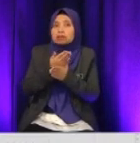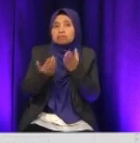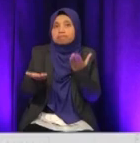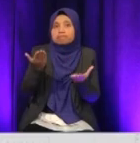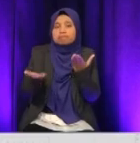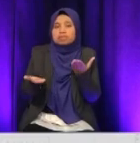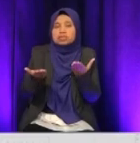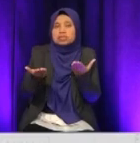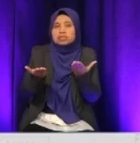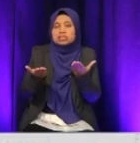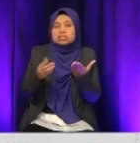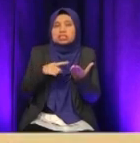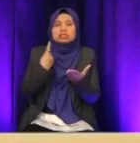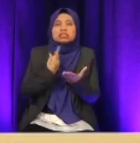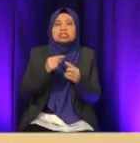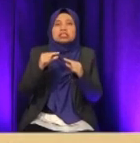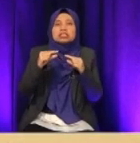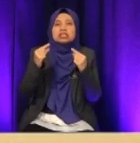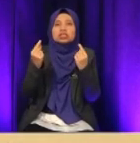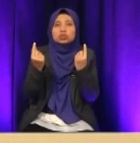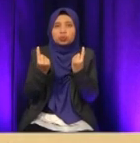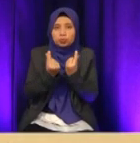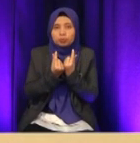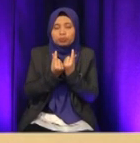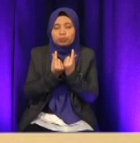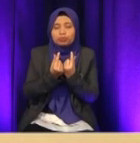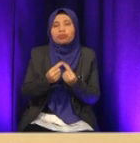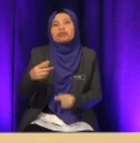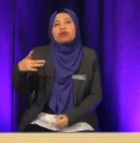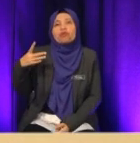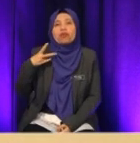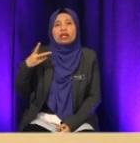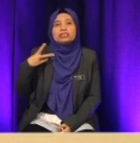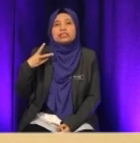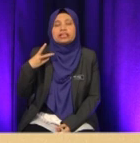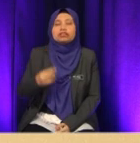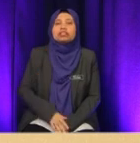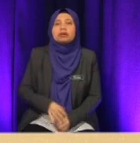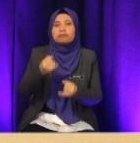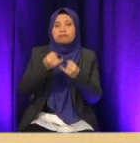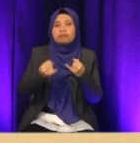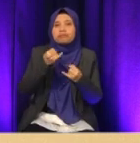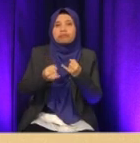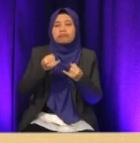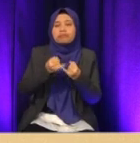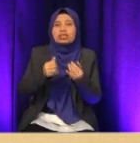have to agree that organizing a food bank require a group volunteers. Okay, what about the last one? Helping in